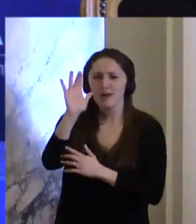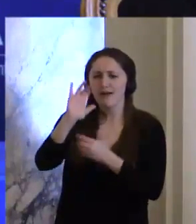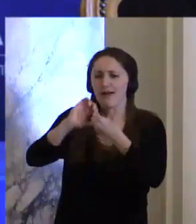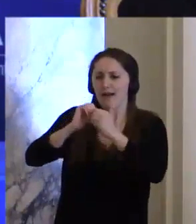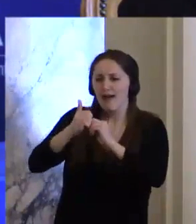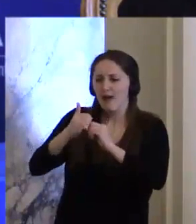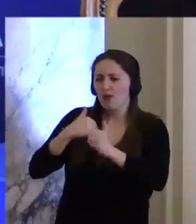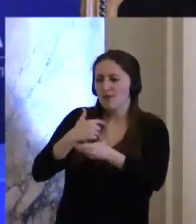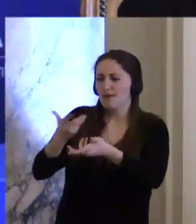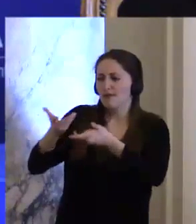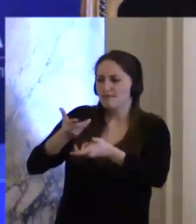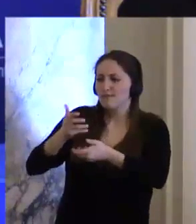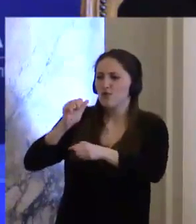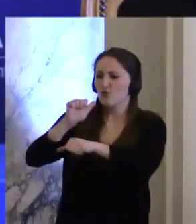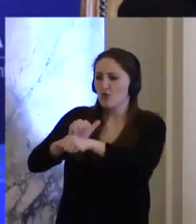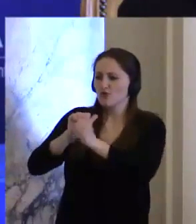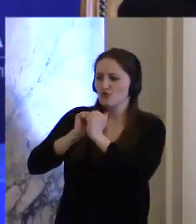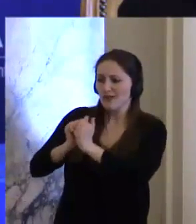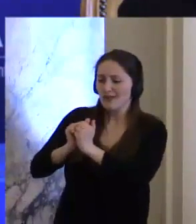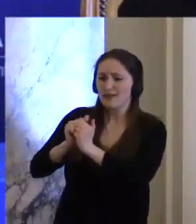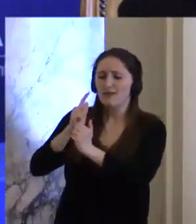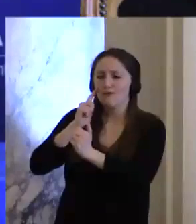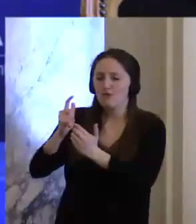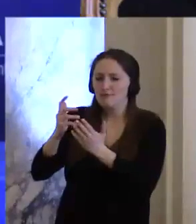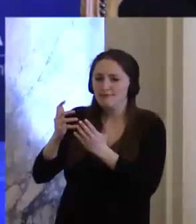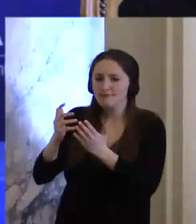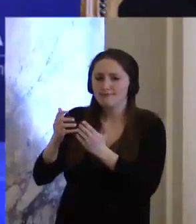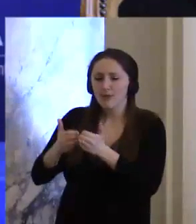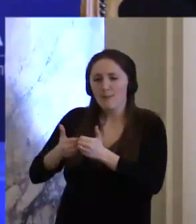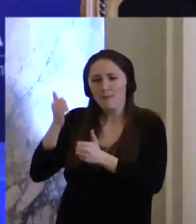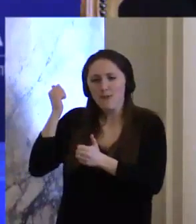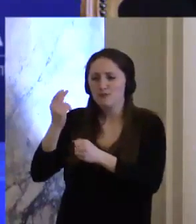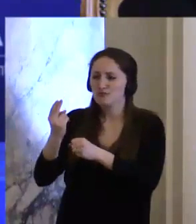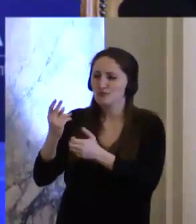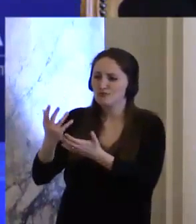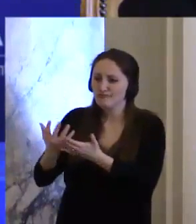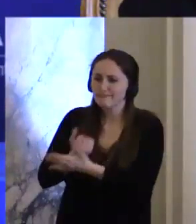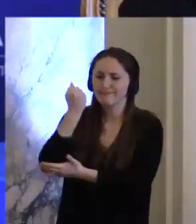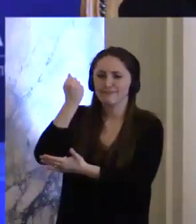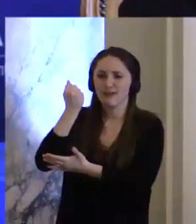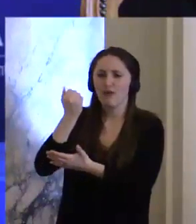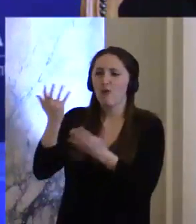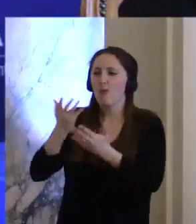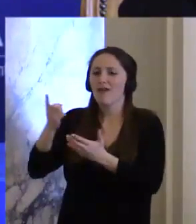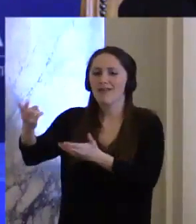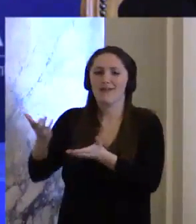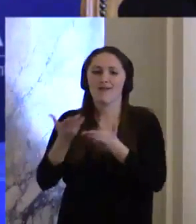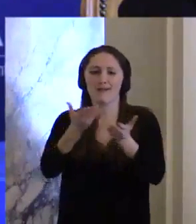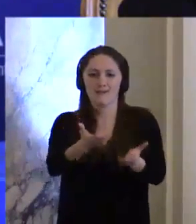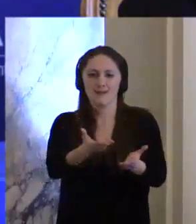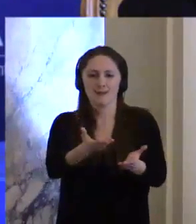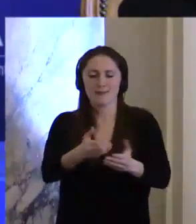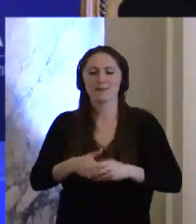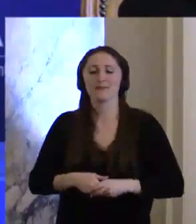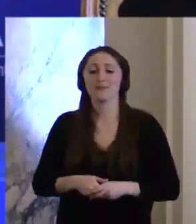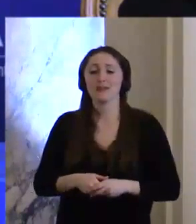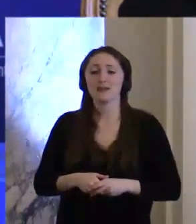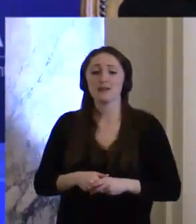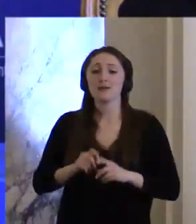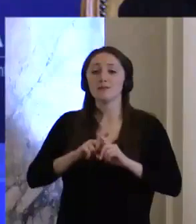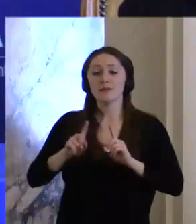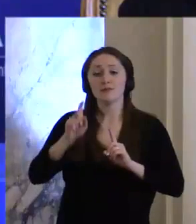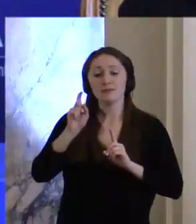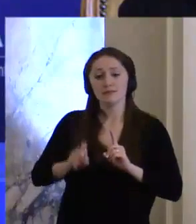them to make optimal use of what they can bring to the table, remaining, of course, faithful to the framework that has